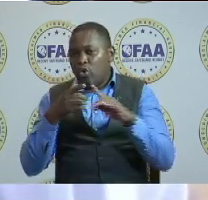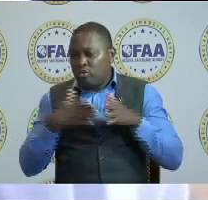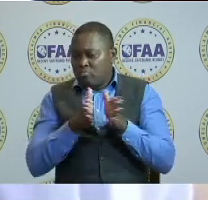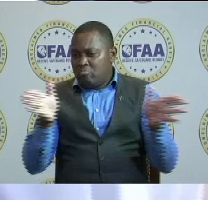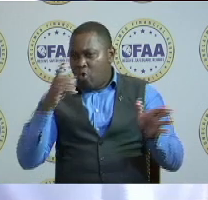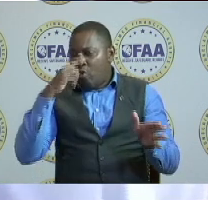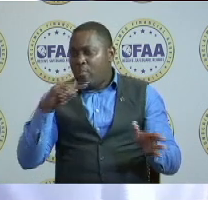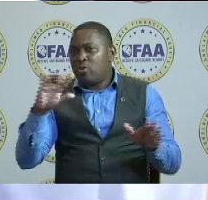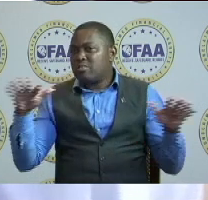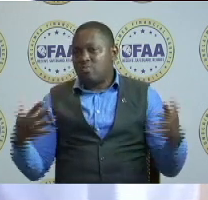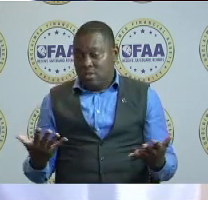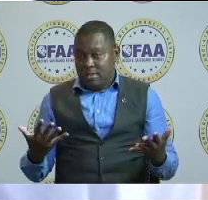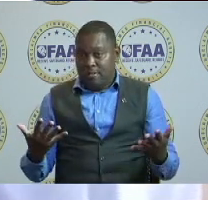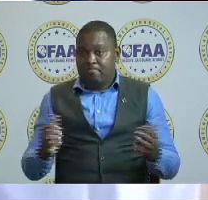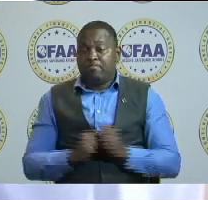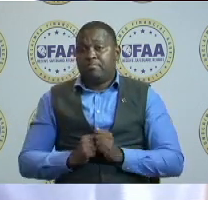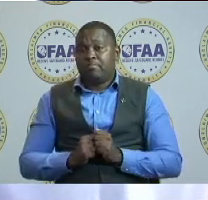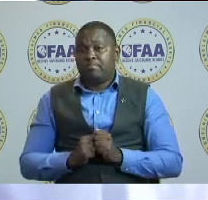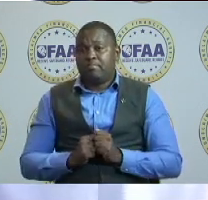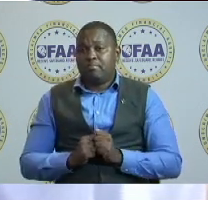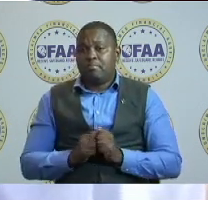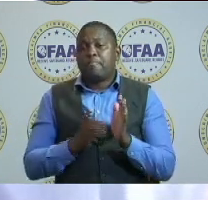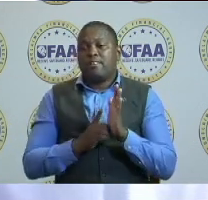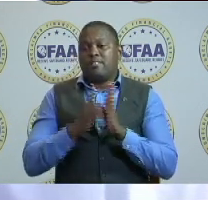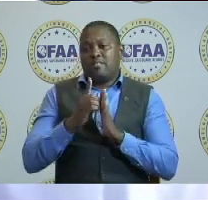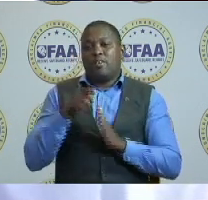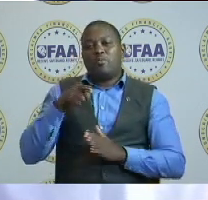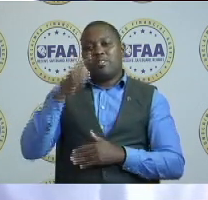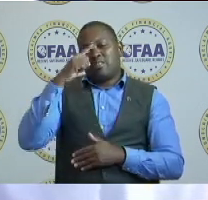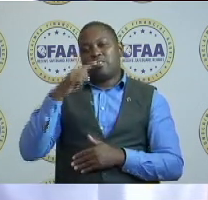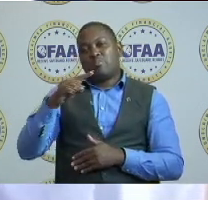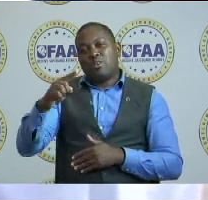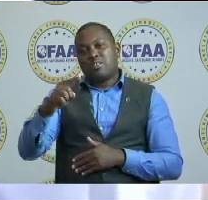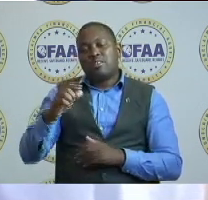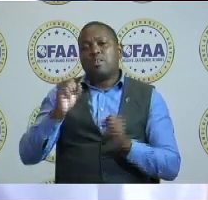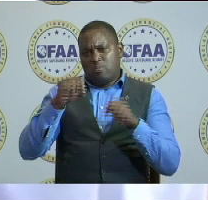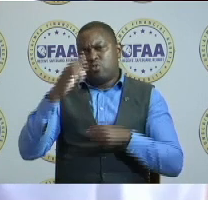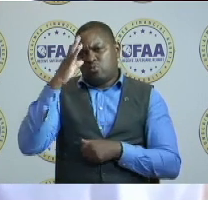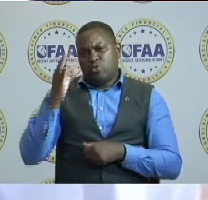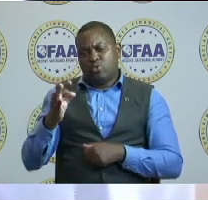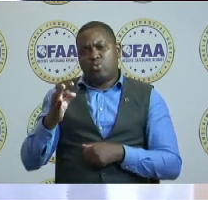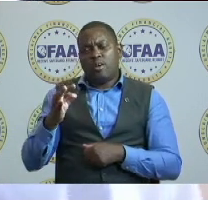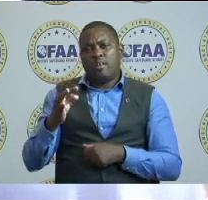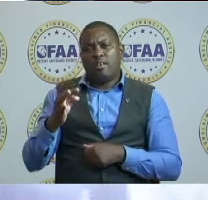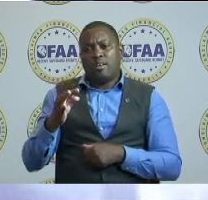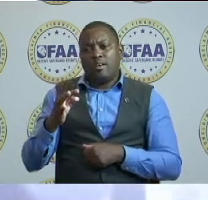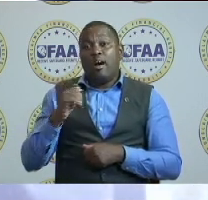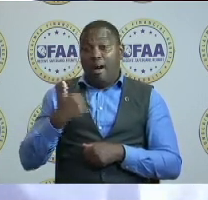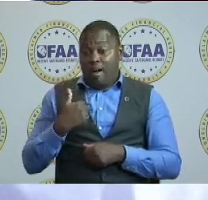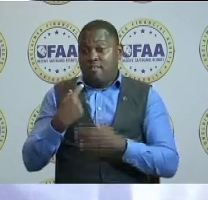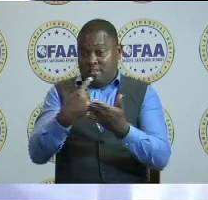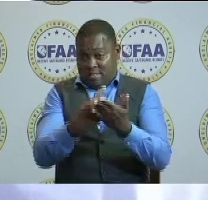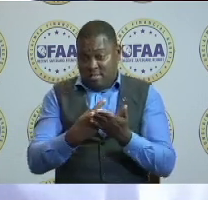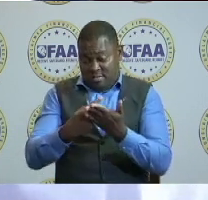policy is the development of this policy to make sure that there is structured engagement